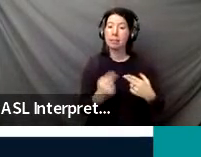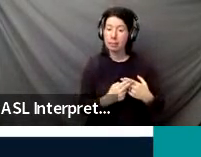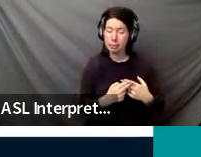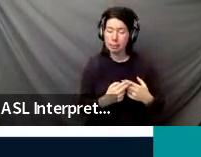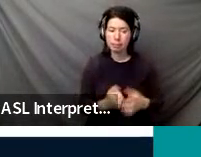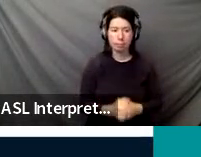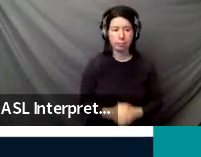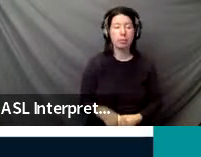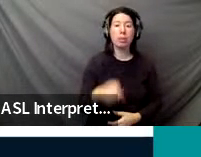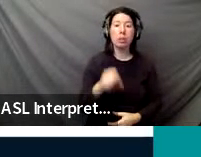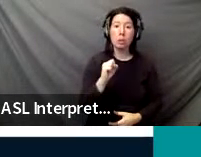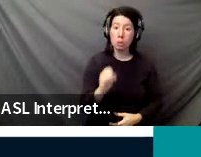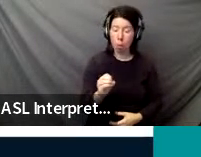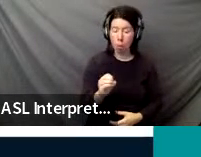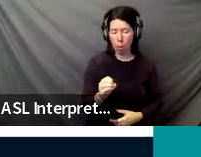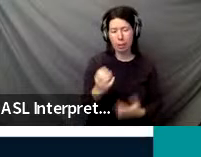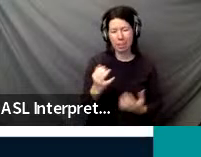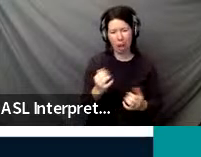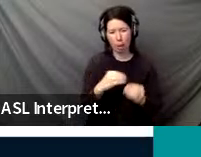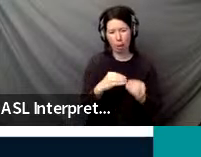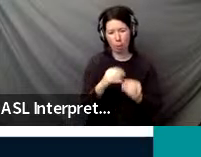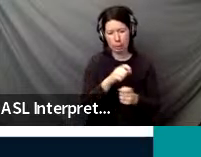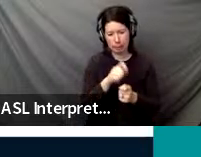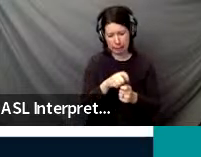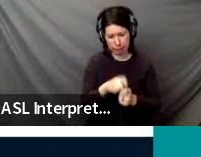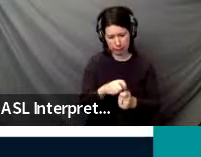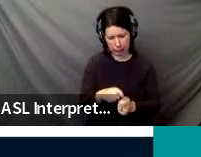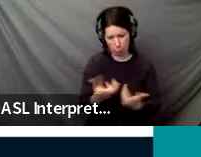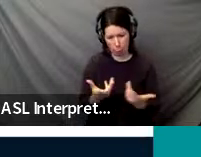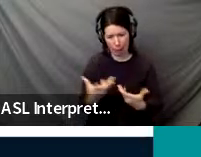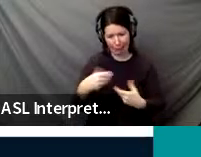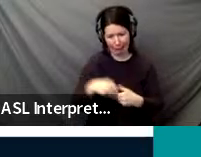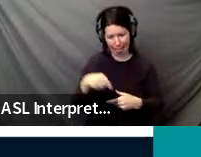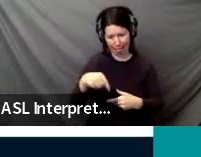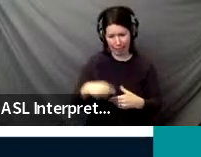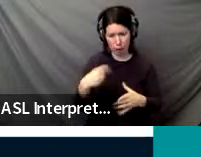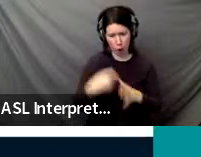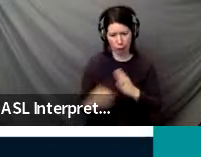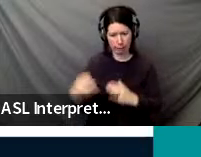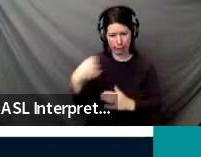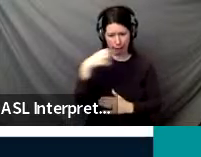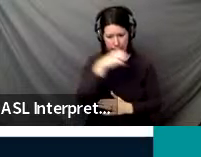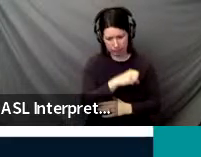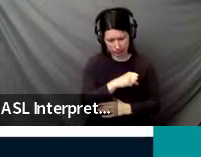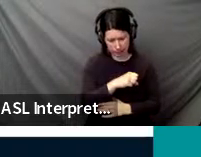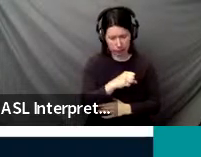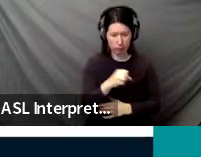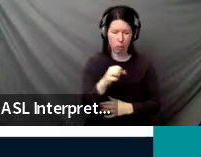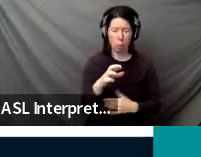And so getting a little bit more specific about what is in this estimate for the kind of the scope,